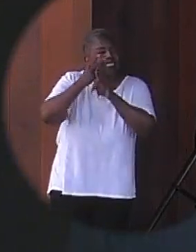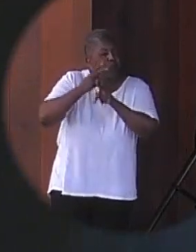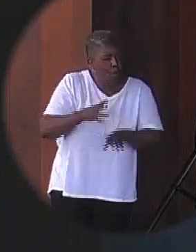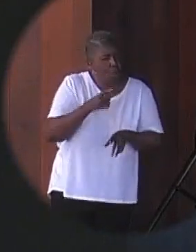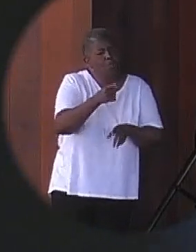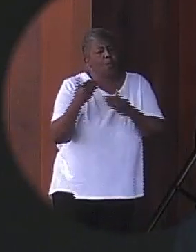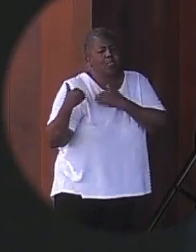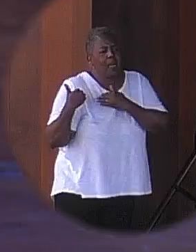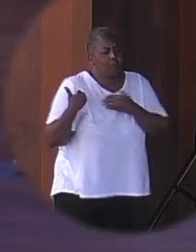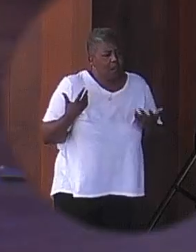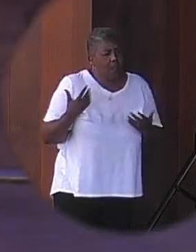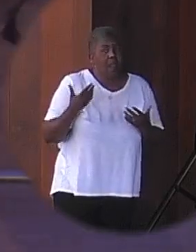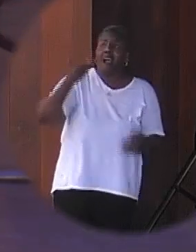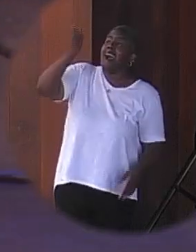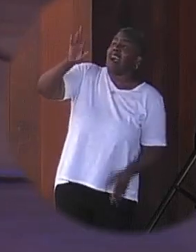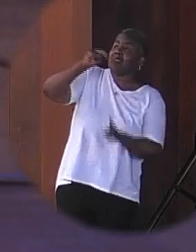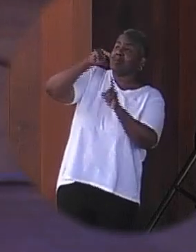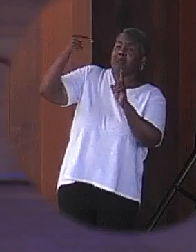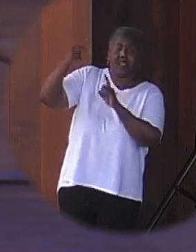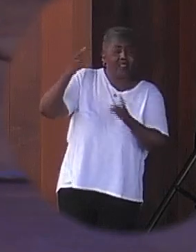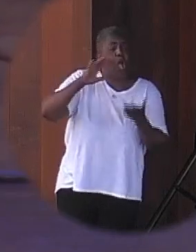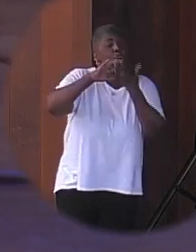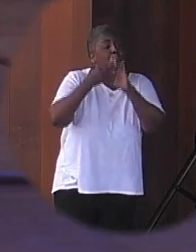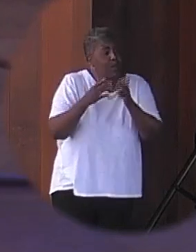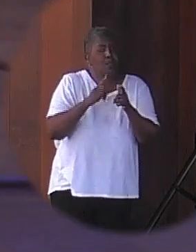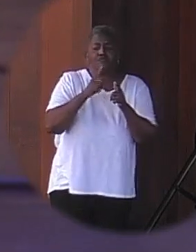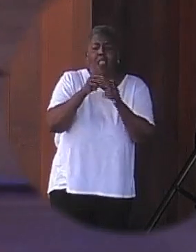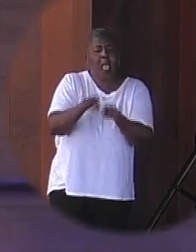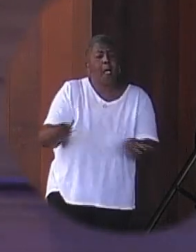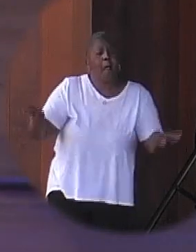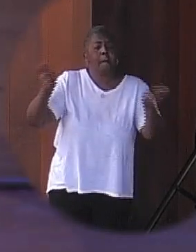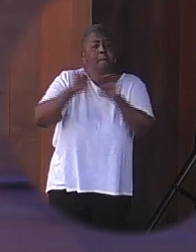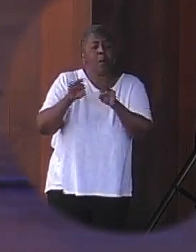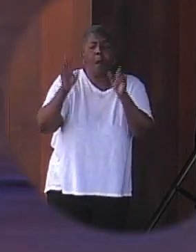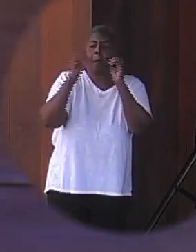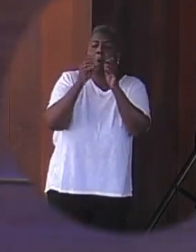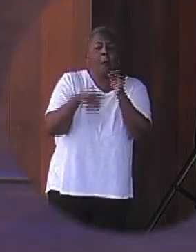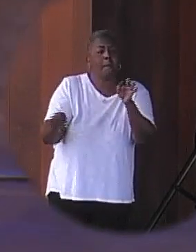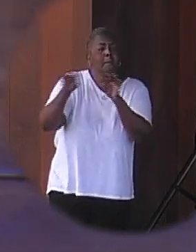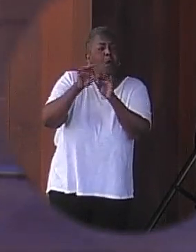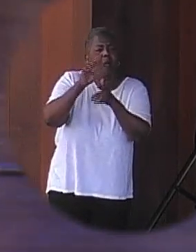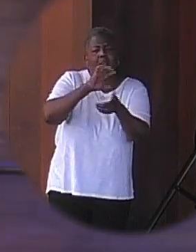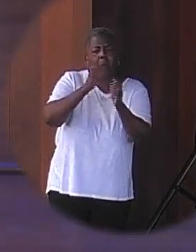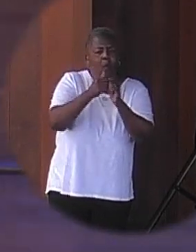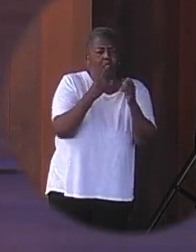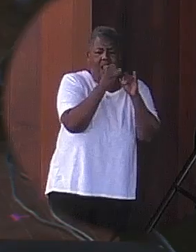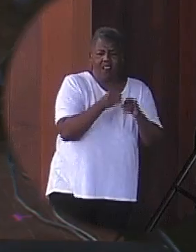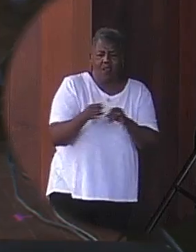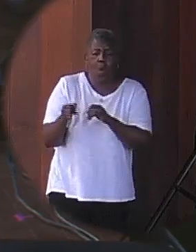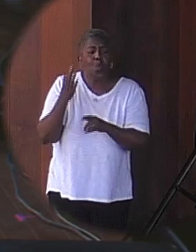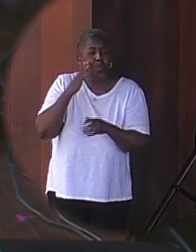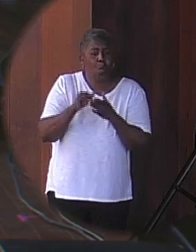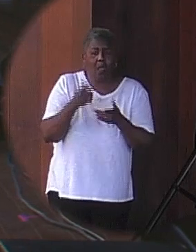keeper. In God's eyes, community rises above individuality. In God's eyes, you don't